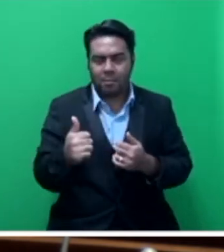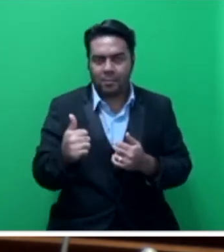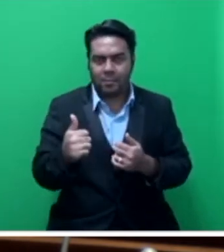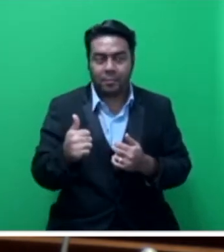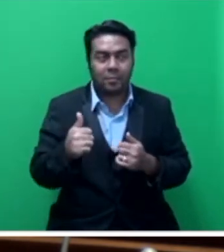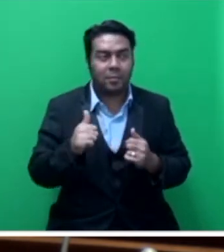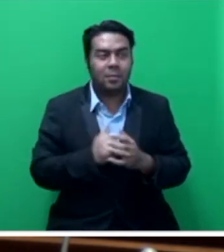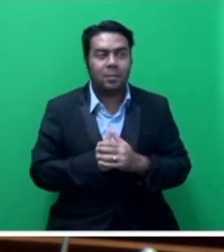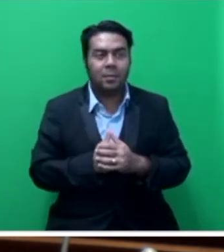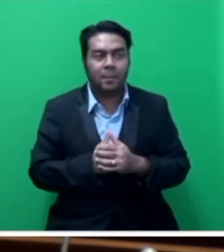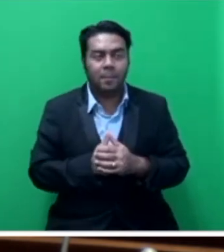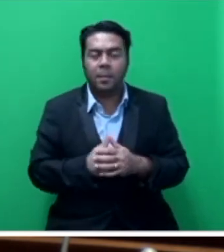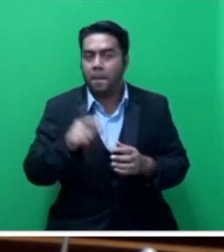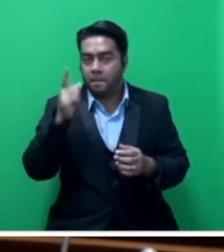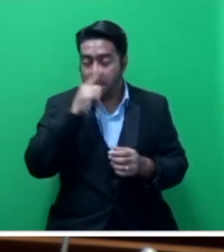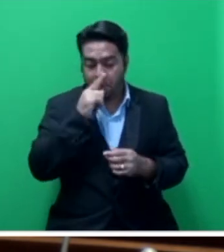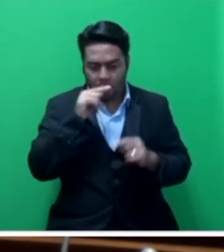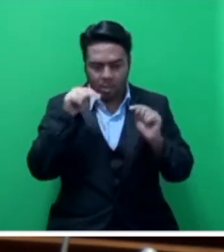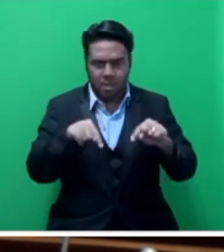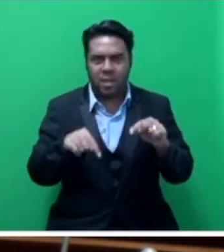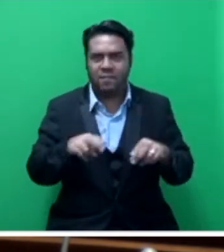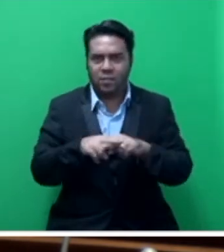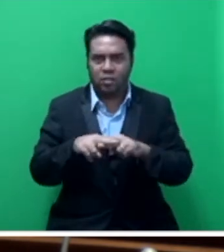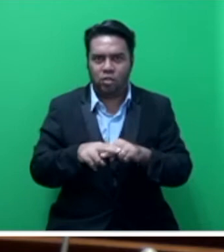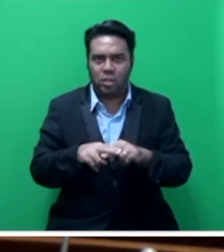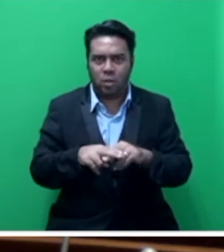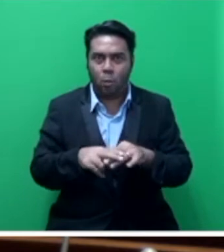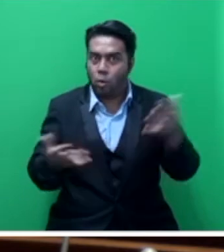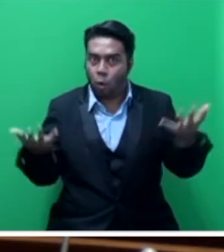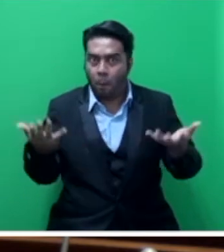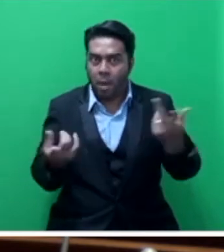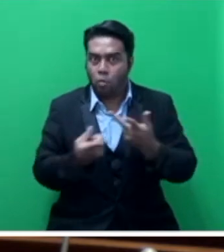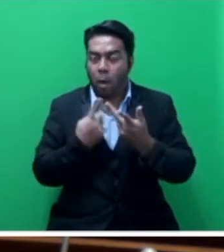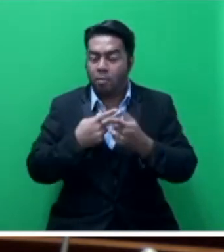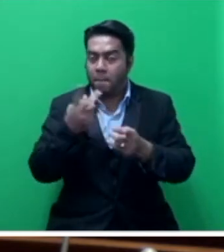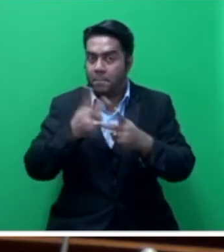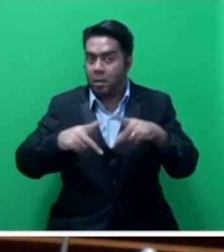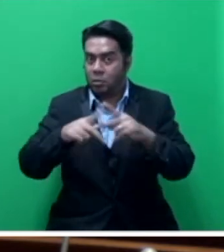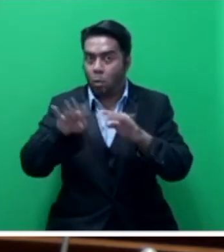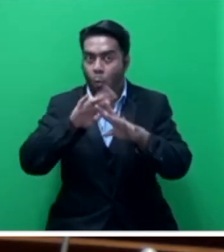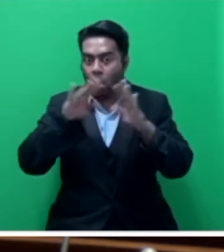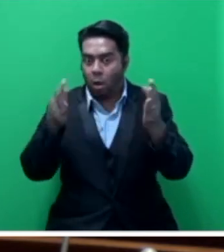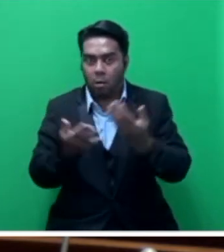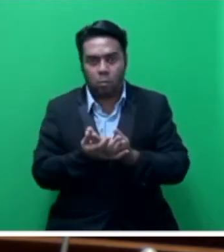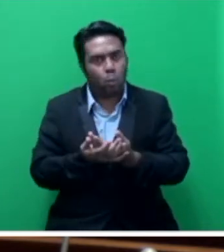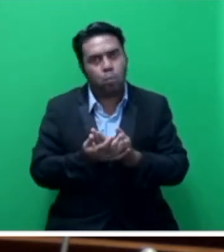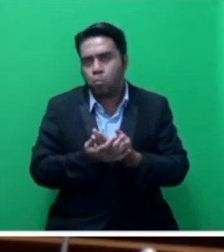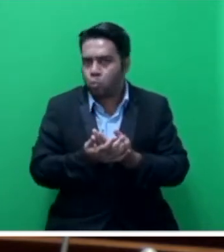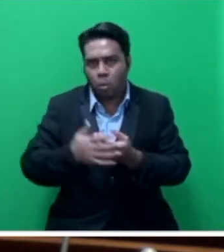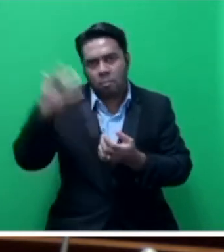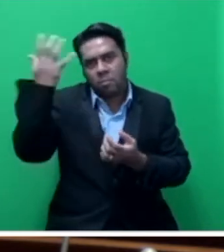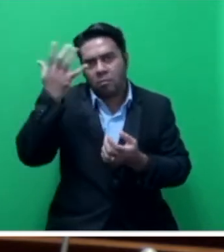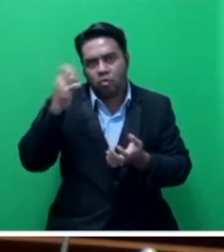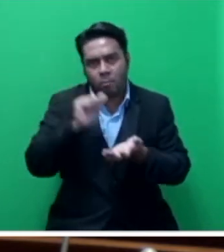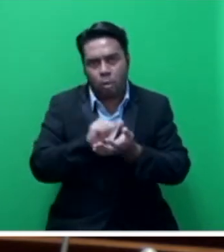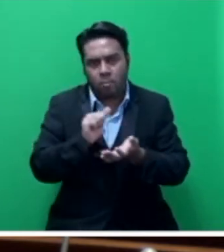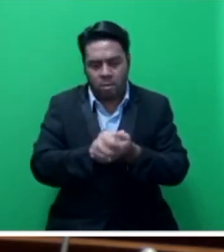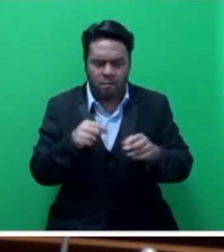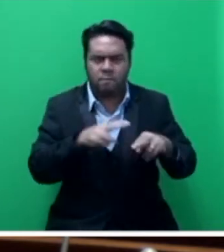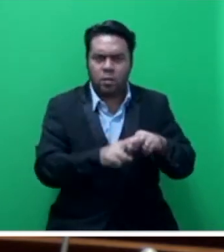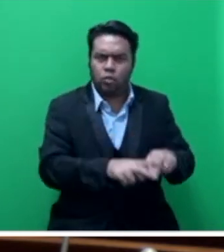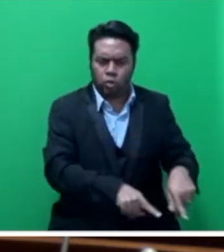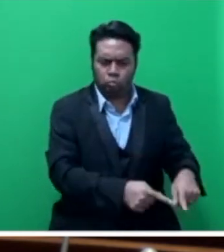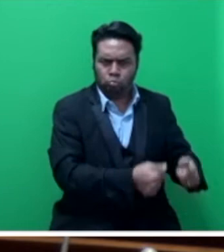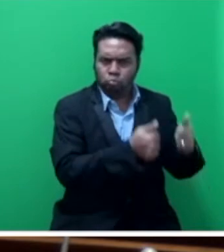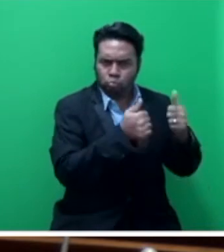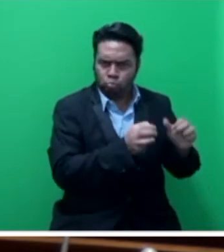lucky population around the world. Of course, we can never be too prepared, Honourable Speaker, sir.